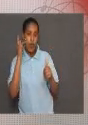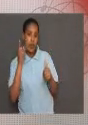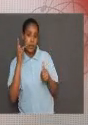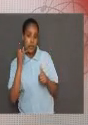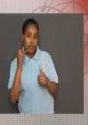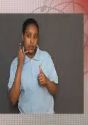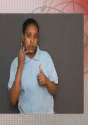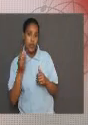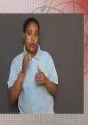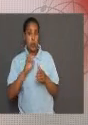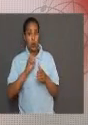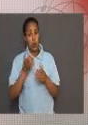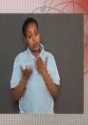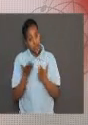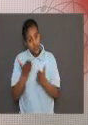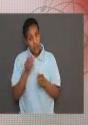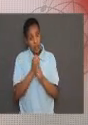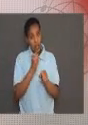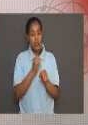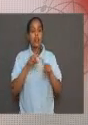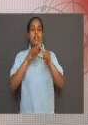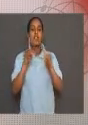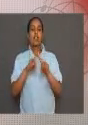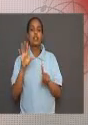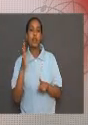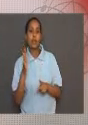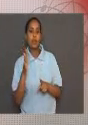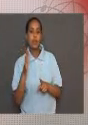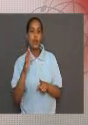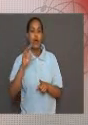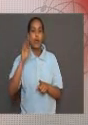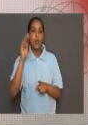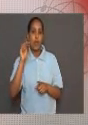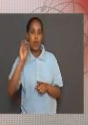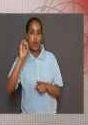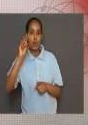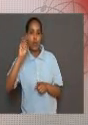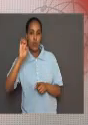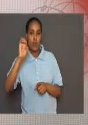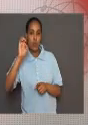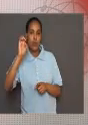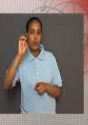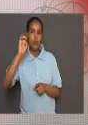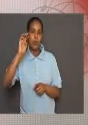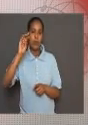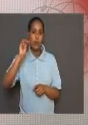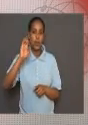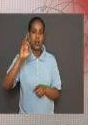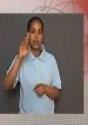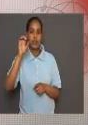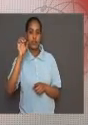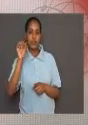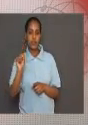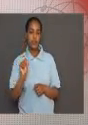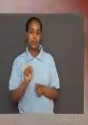way of distinguishing between polymers is whether it is made of different types of